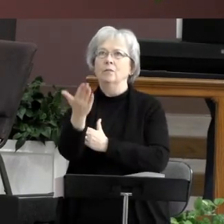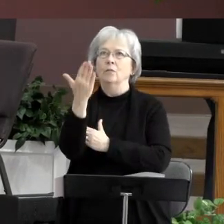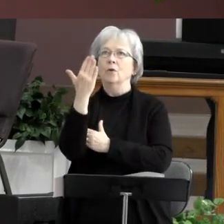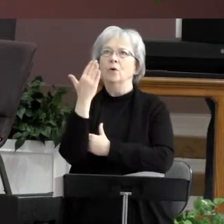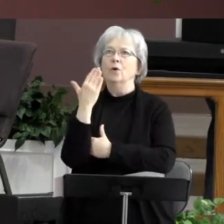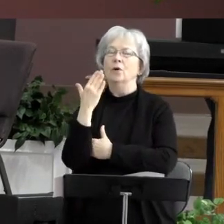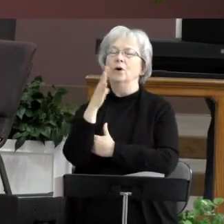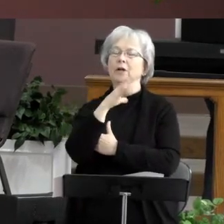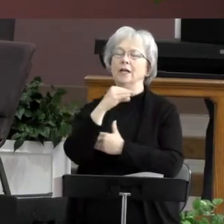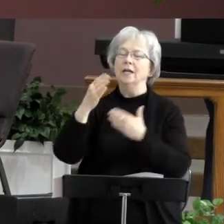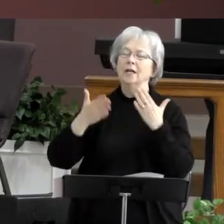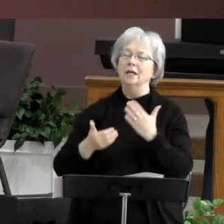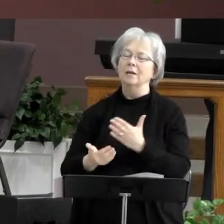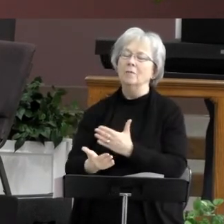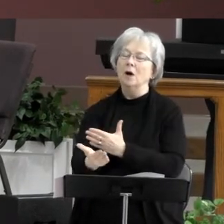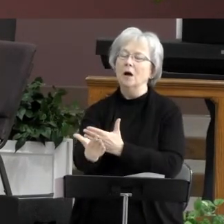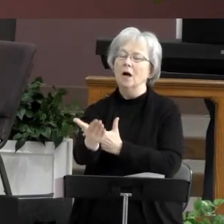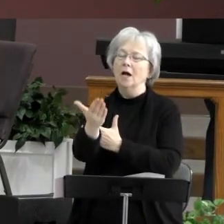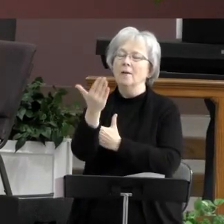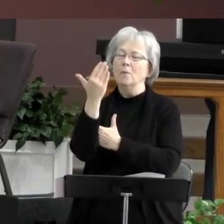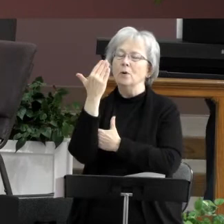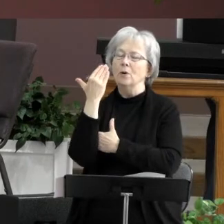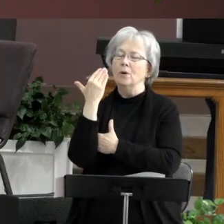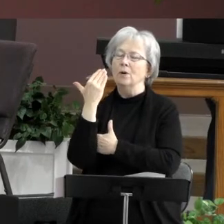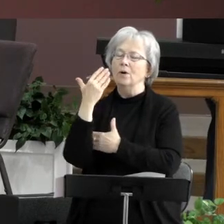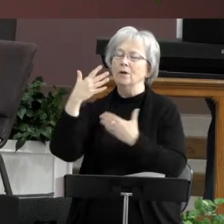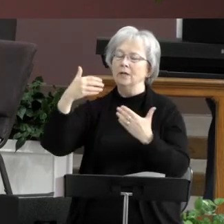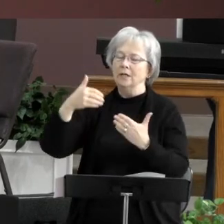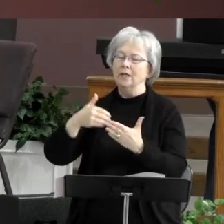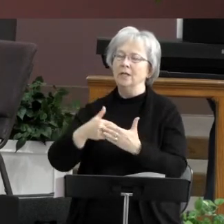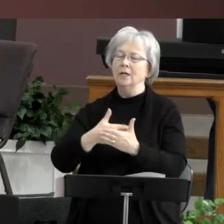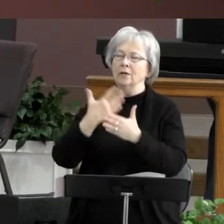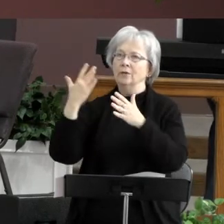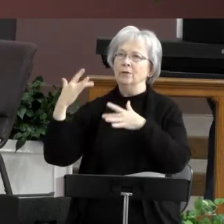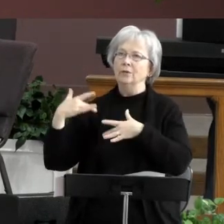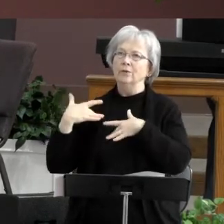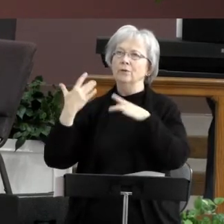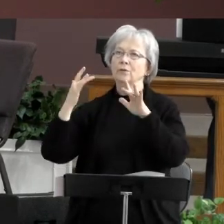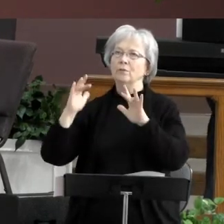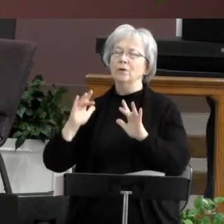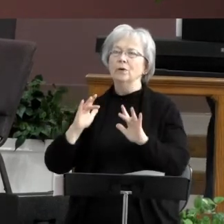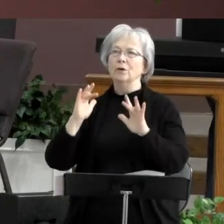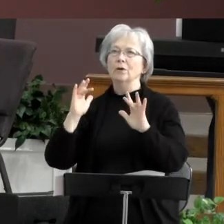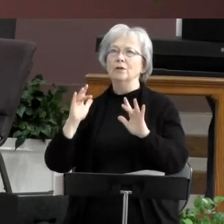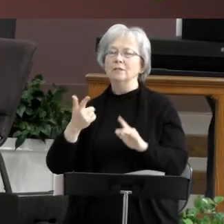faithfulness, morning by morning, new